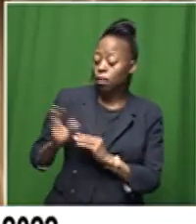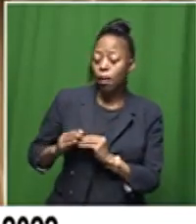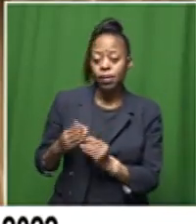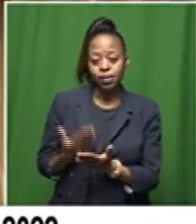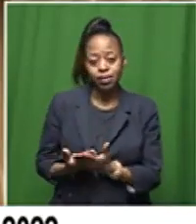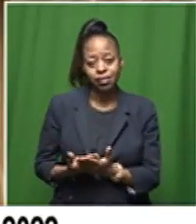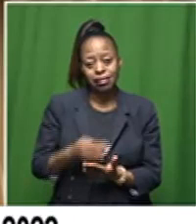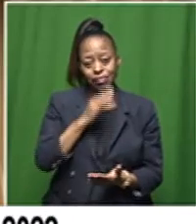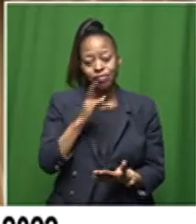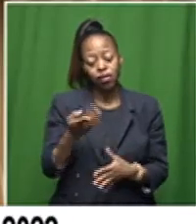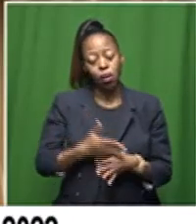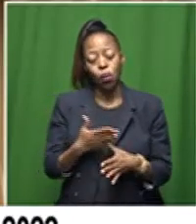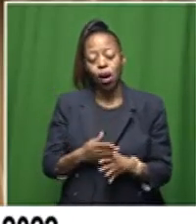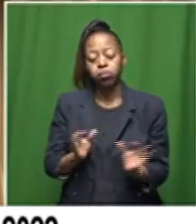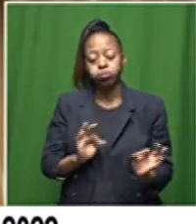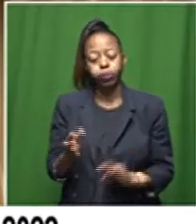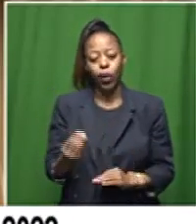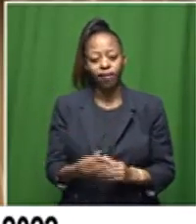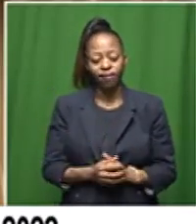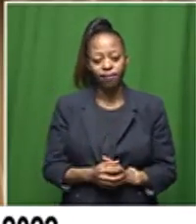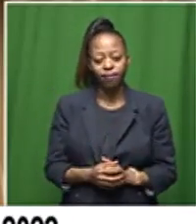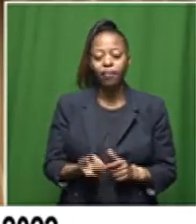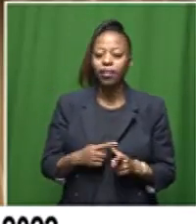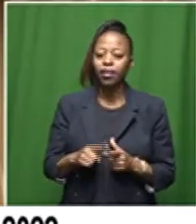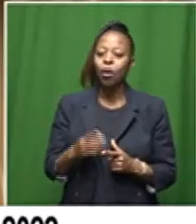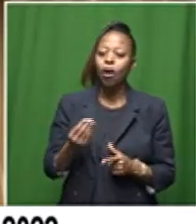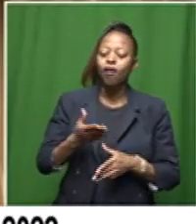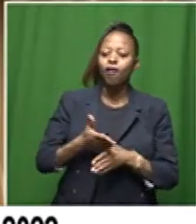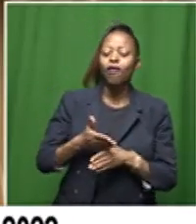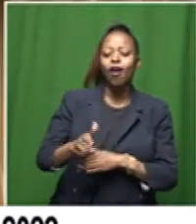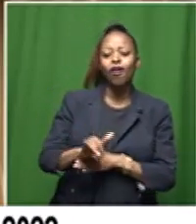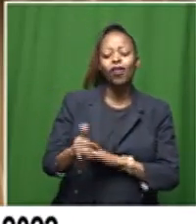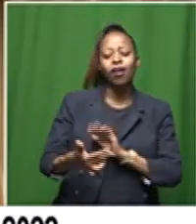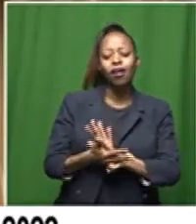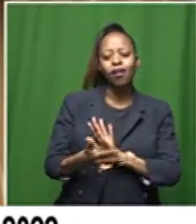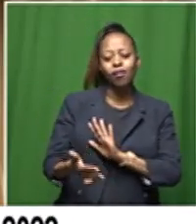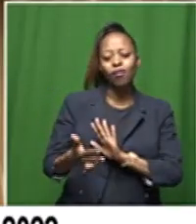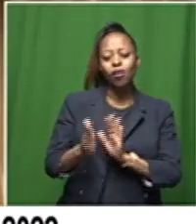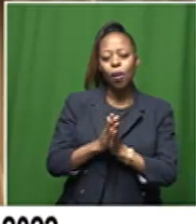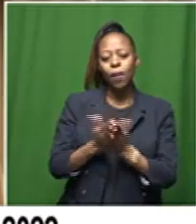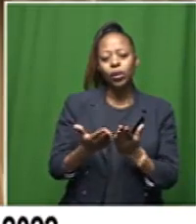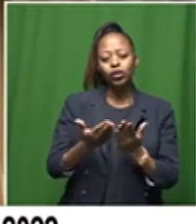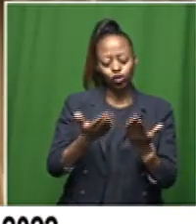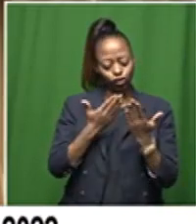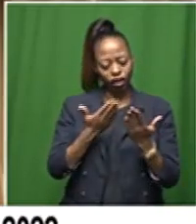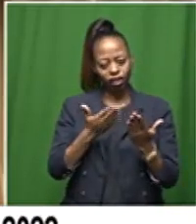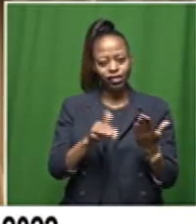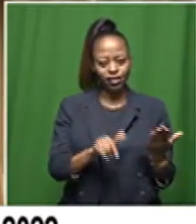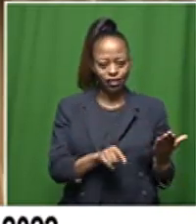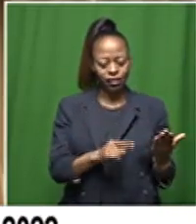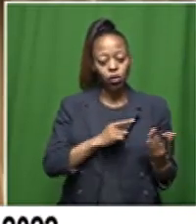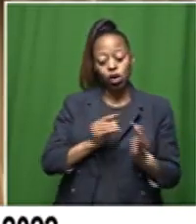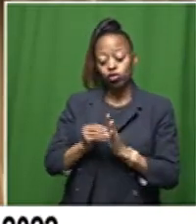So that is one function that we have. We then also have the function of approving the curriculum that